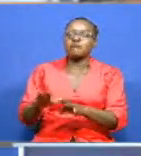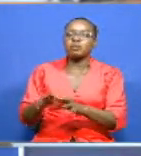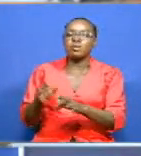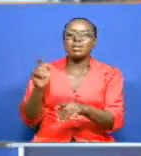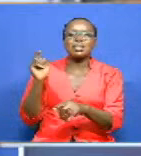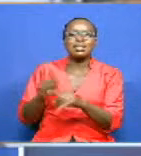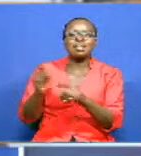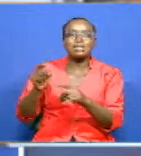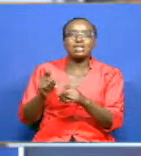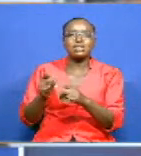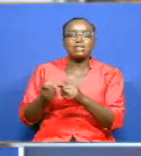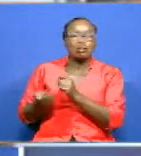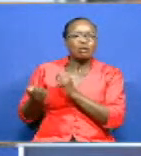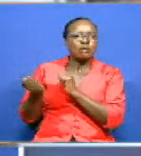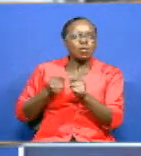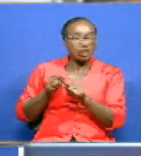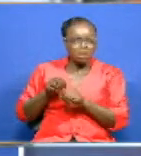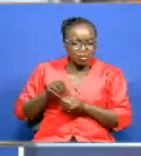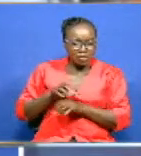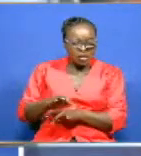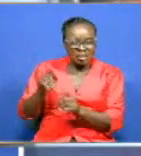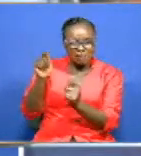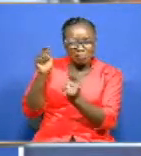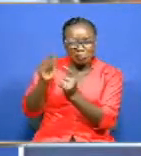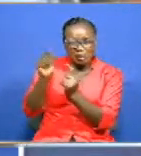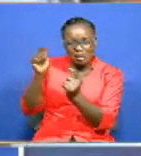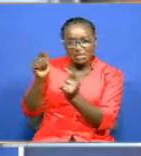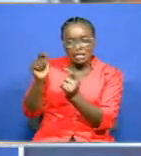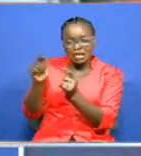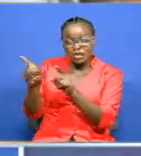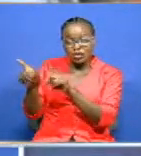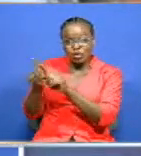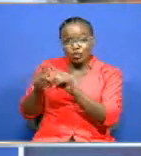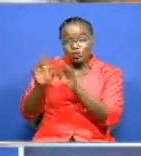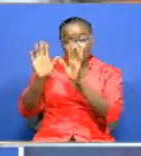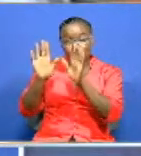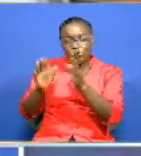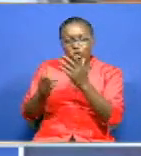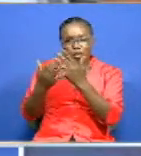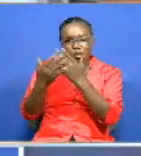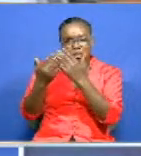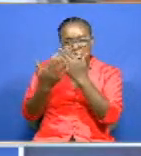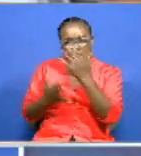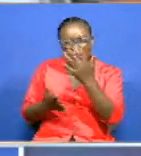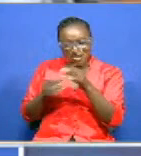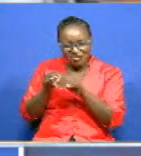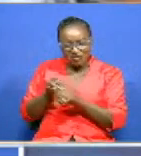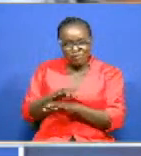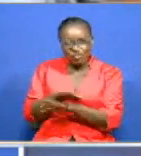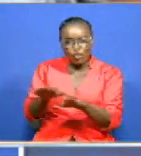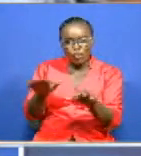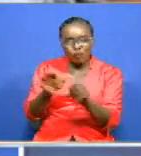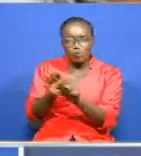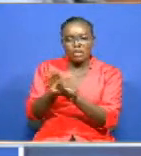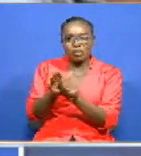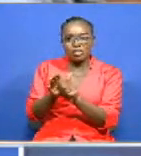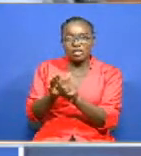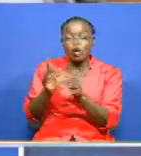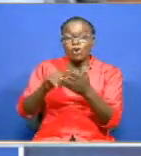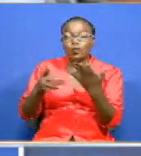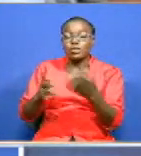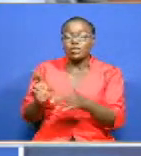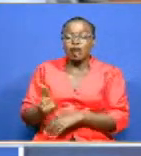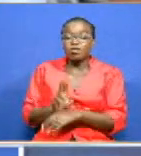blunt and the penetration trauma, and also significant loss of blood. it's most likely that the weapon which was